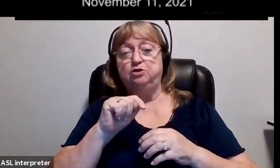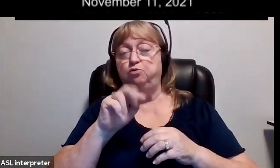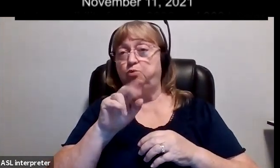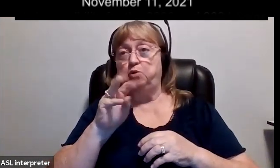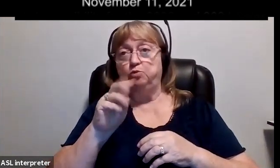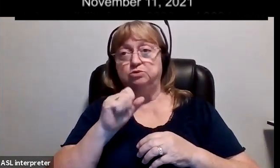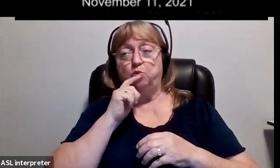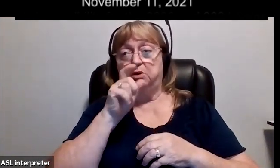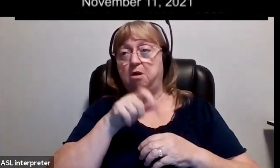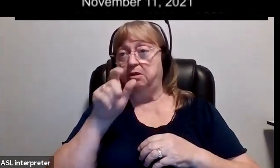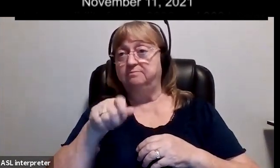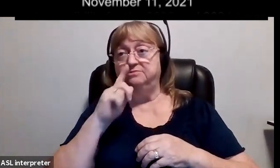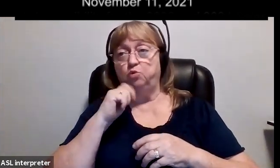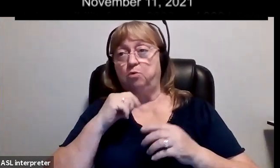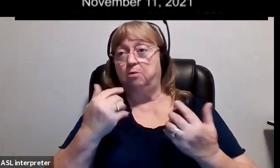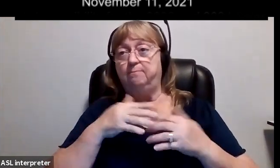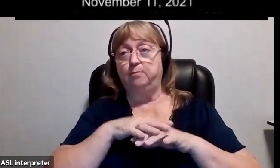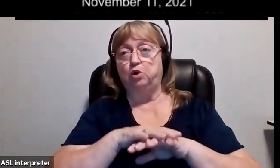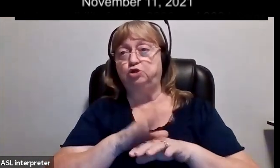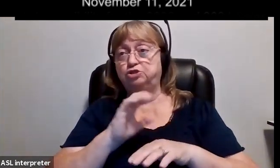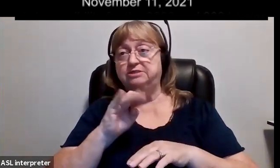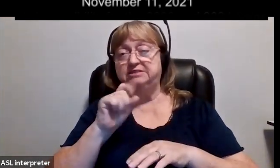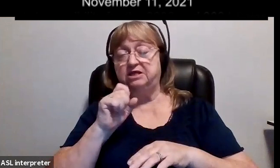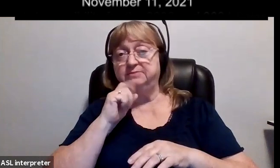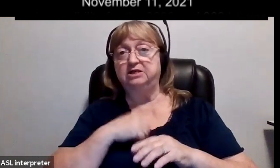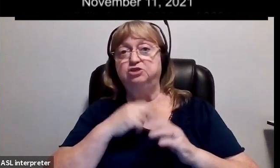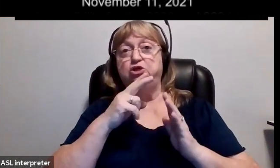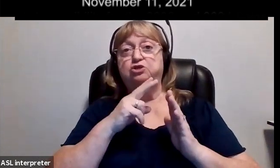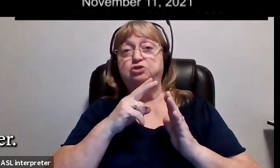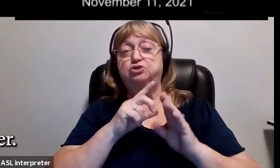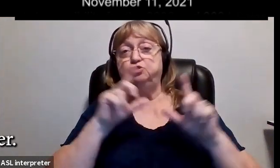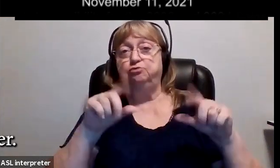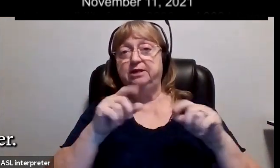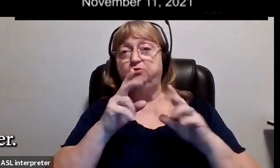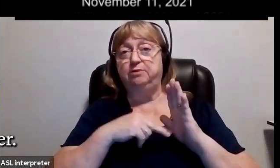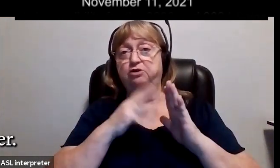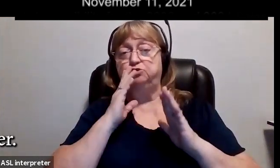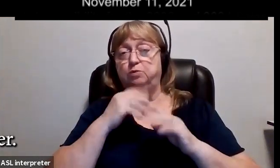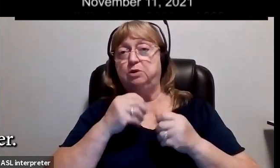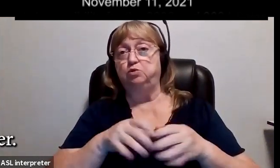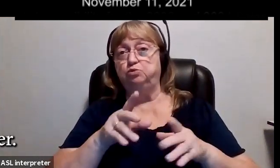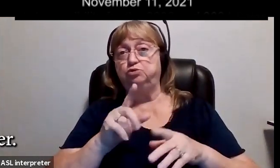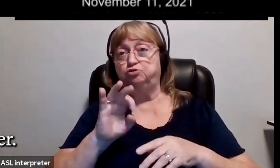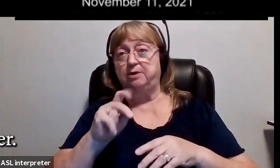cells. This will cause screen readers to lose track of the data. And Kate didn't say this, screen reader is